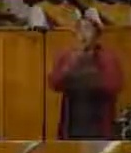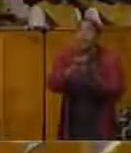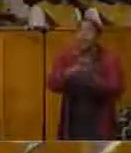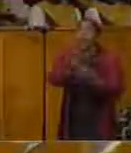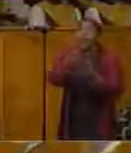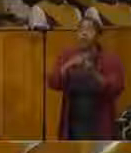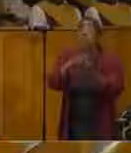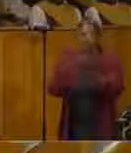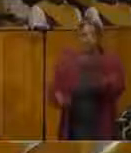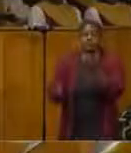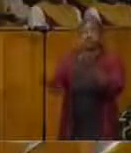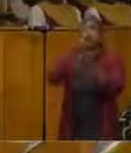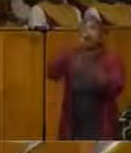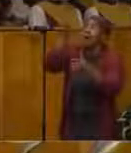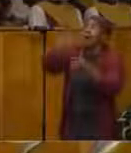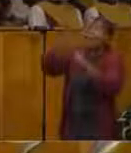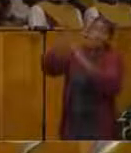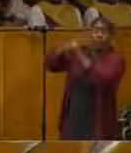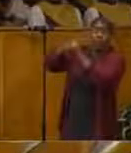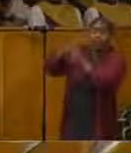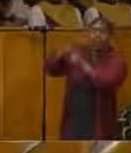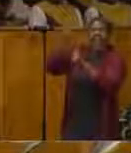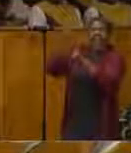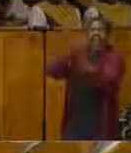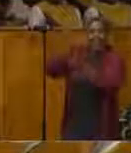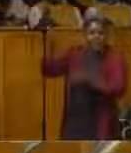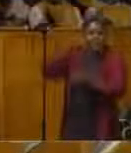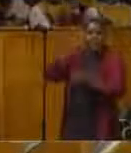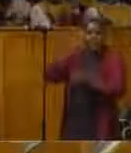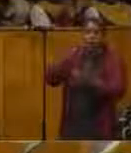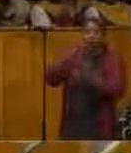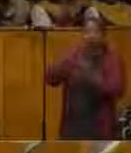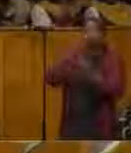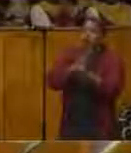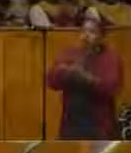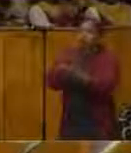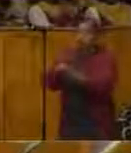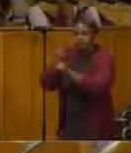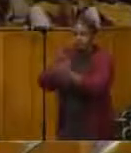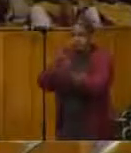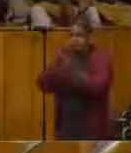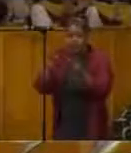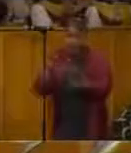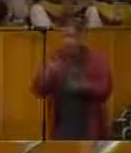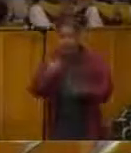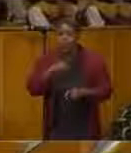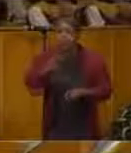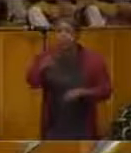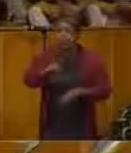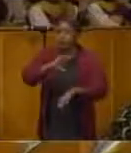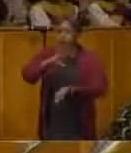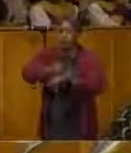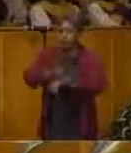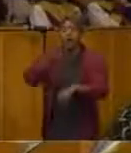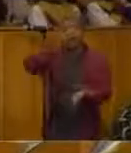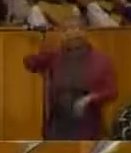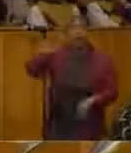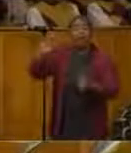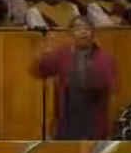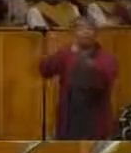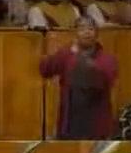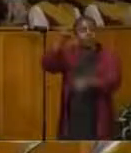you put God first, God will put everything in its rightful place. You got to put God